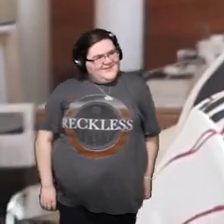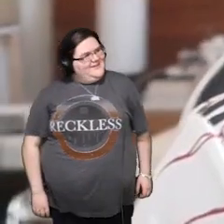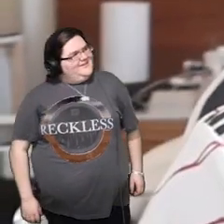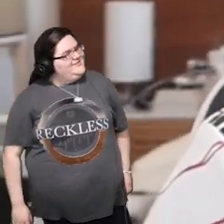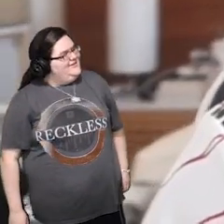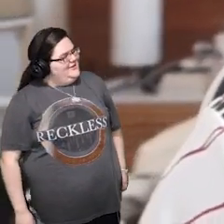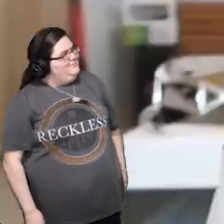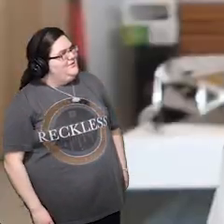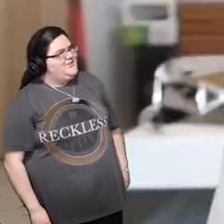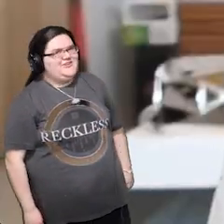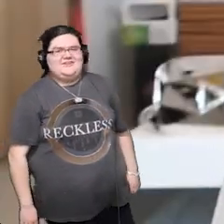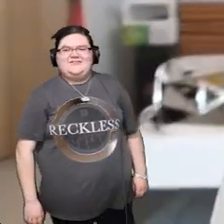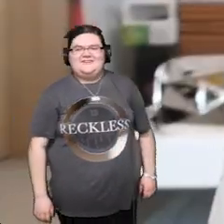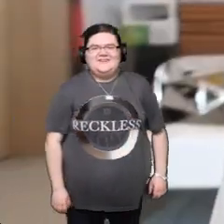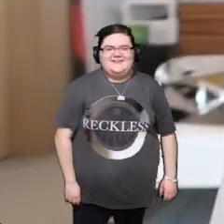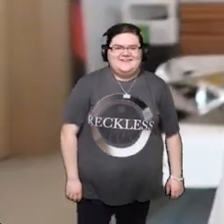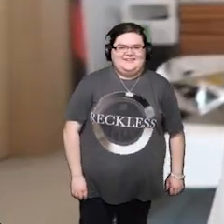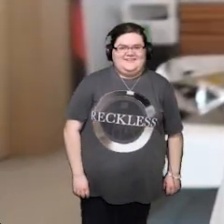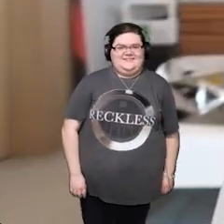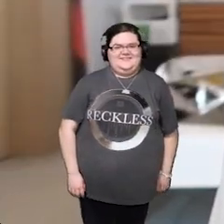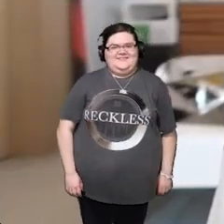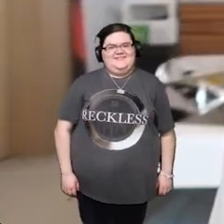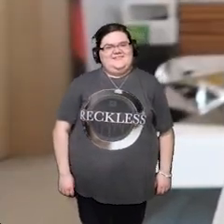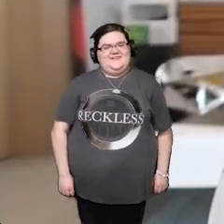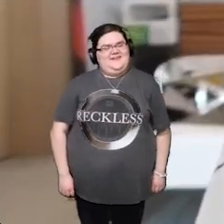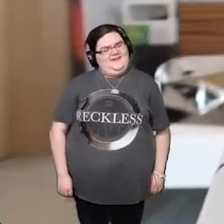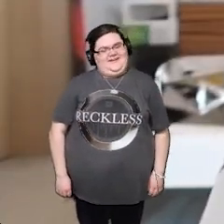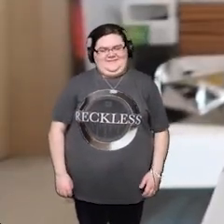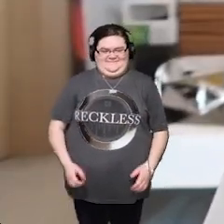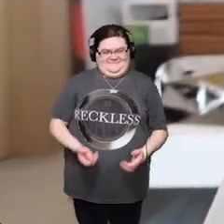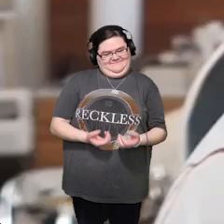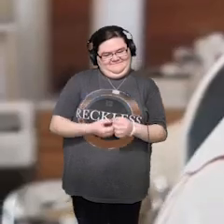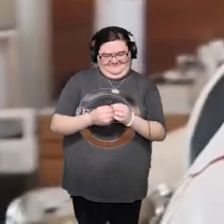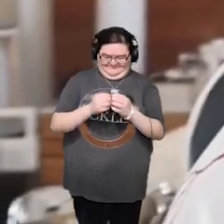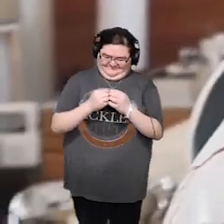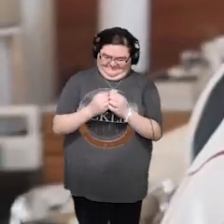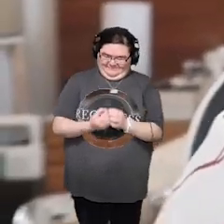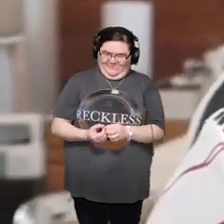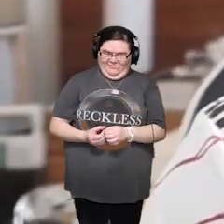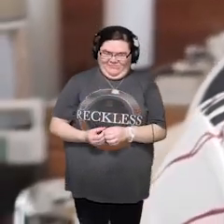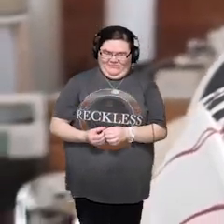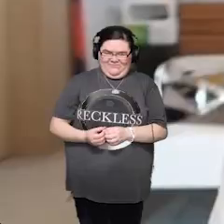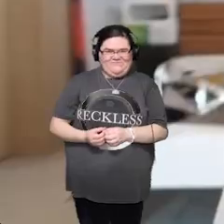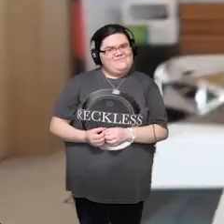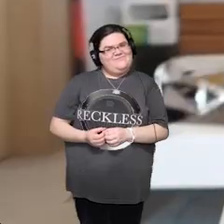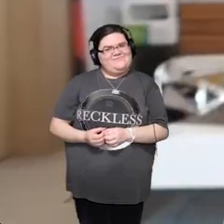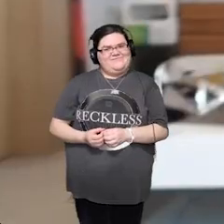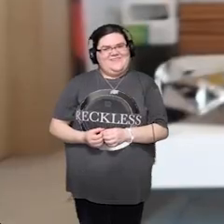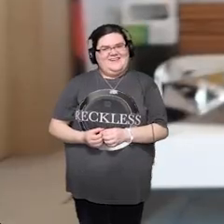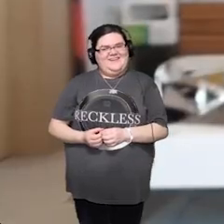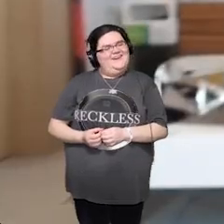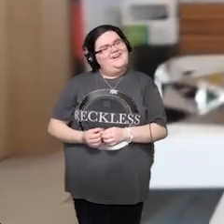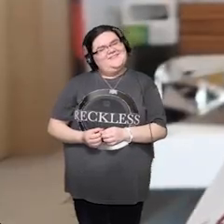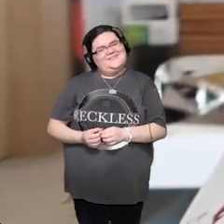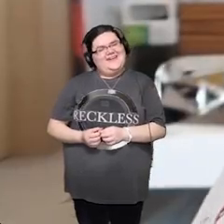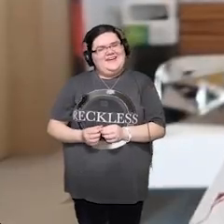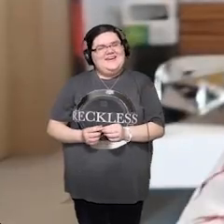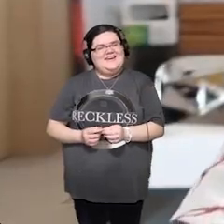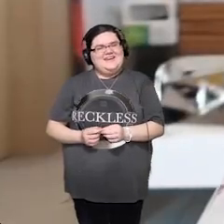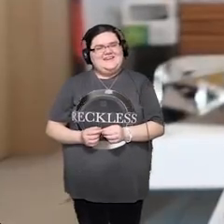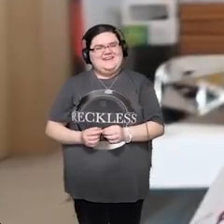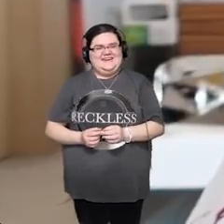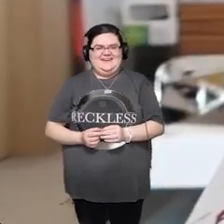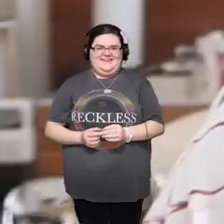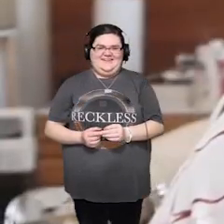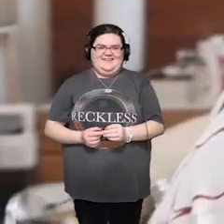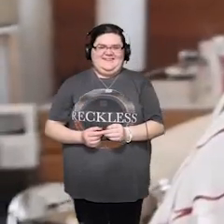If I die, surely you can't make memes about me. Actually, no, you know what? No, I'd want you to make memes about me. Like, even